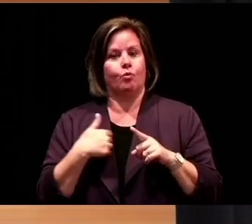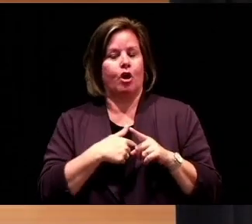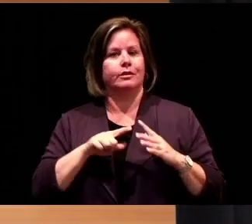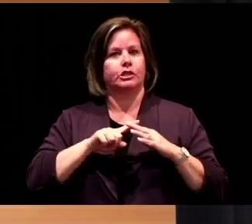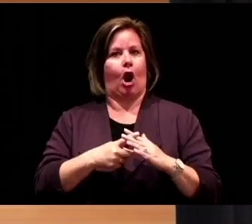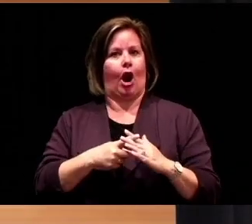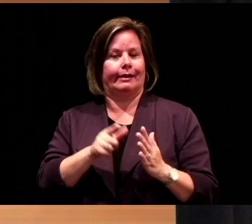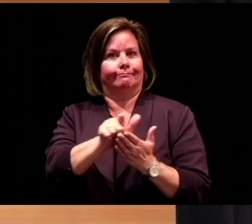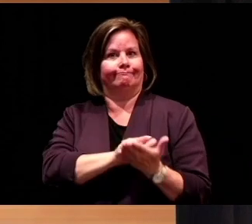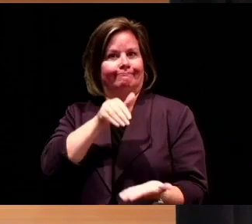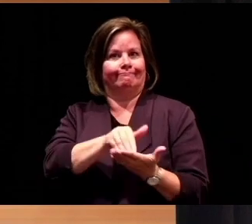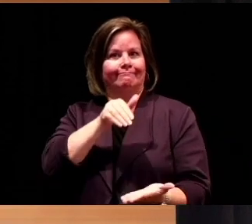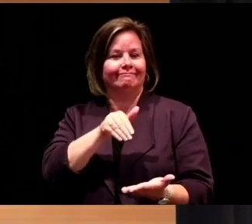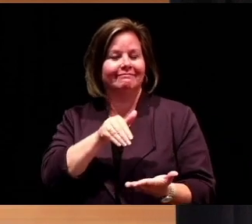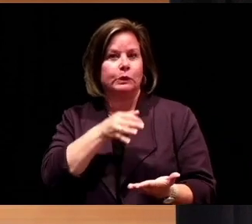HUD.